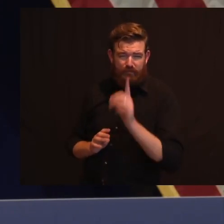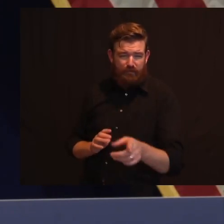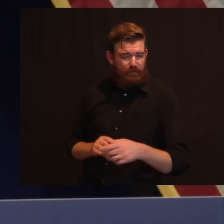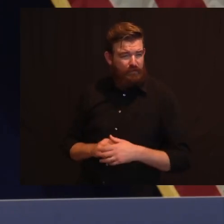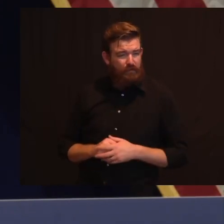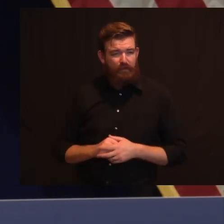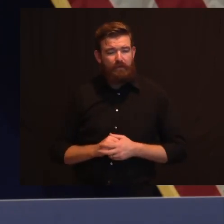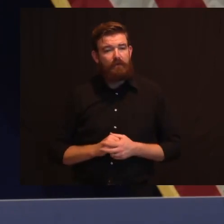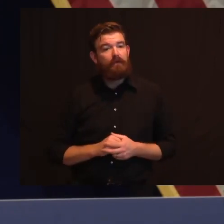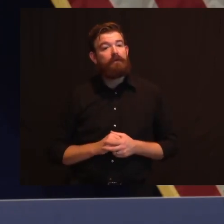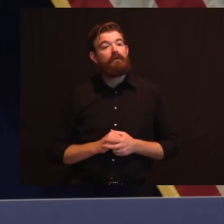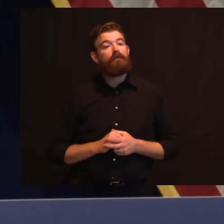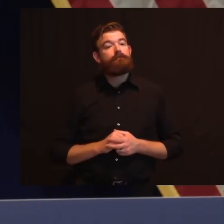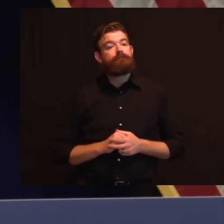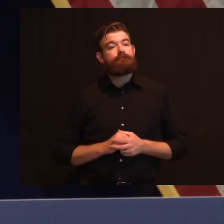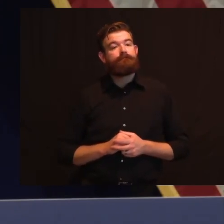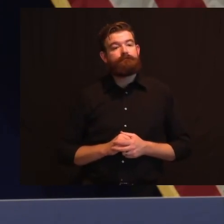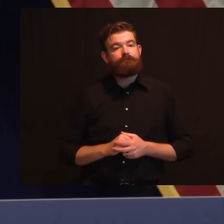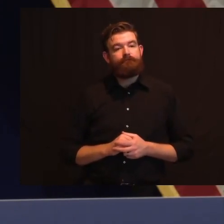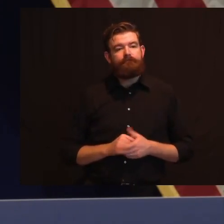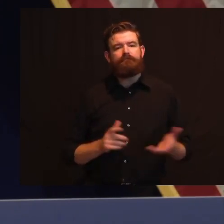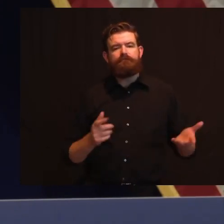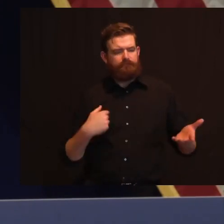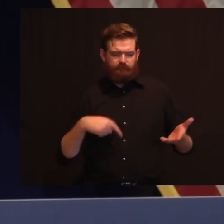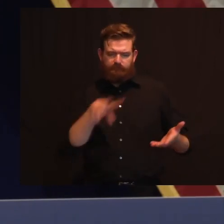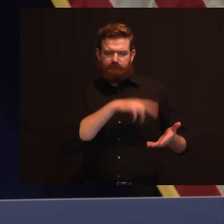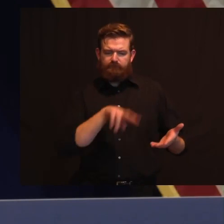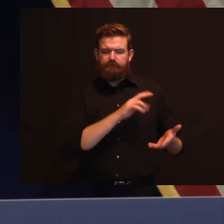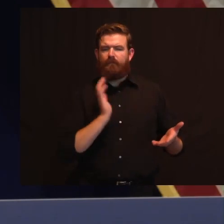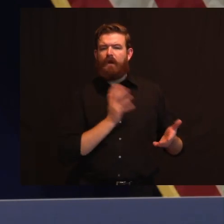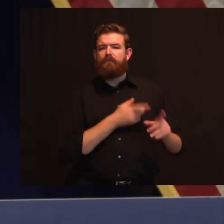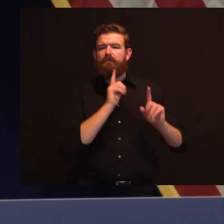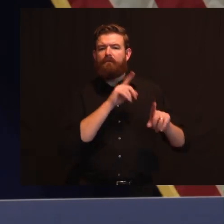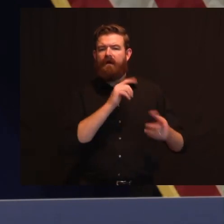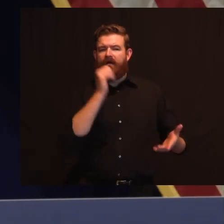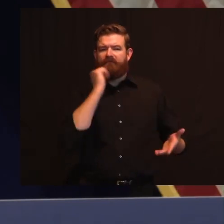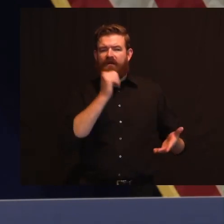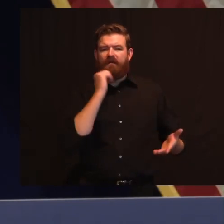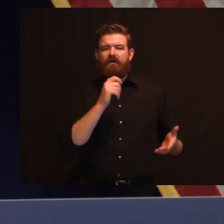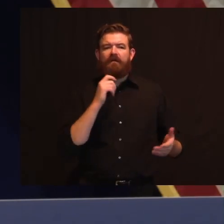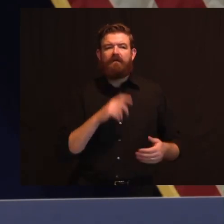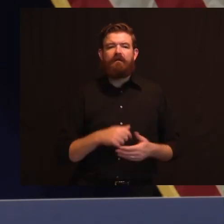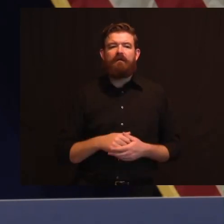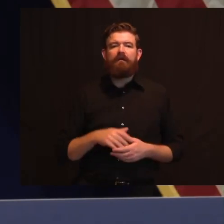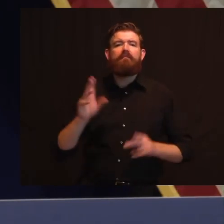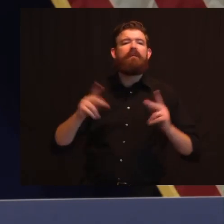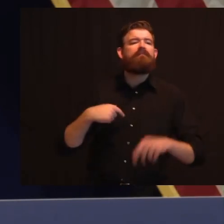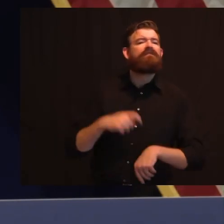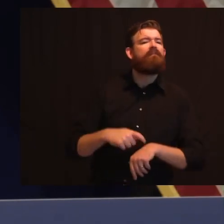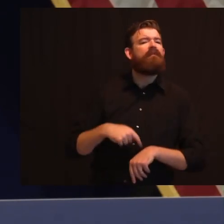at what time did you need to get to each agency in order to get served. Now, out of our 39 agencies, there's 3 agencies that